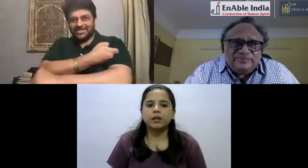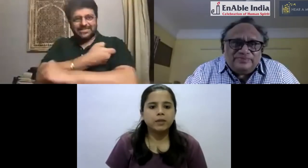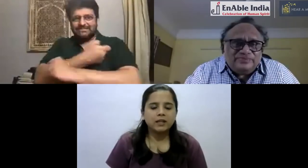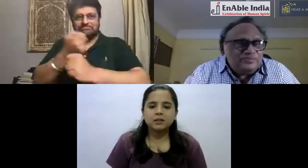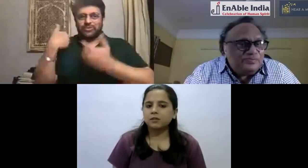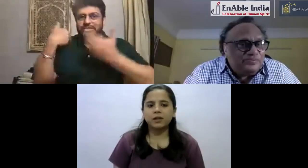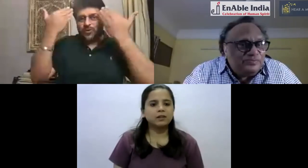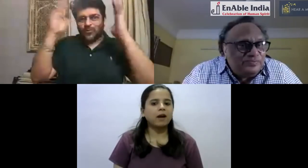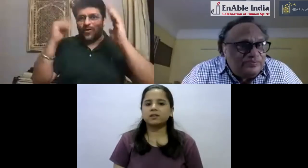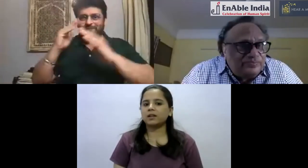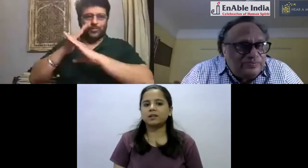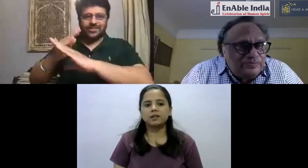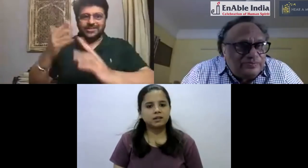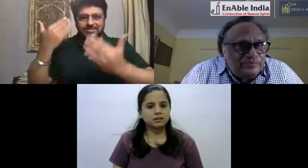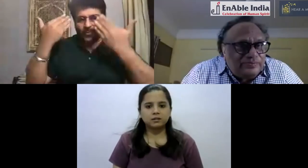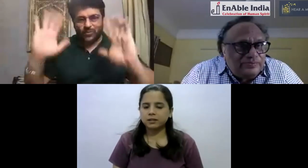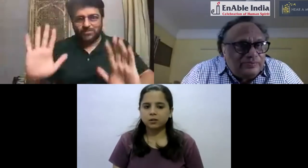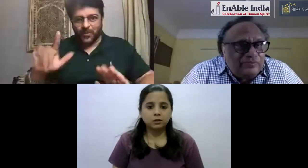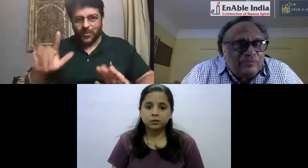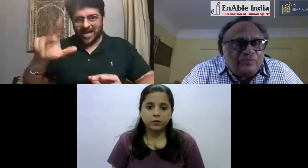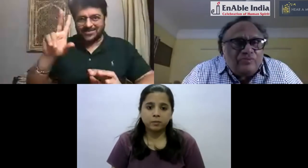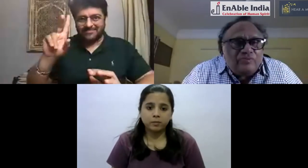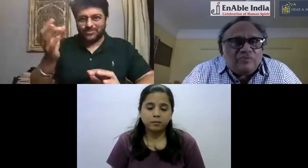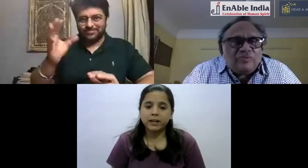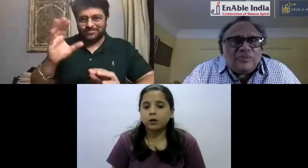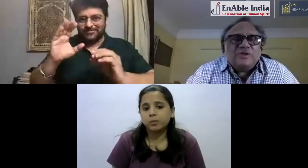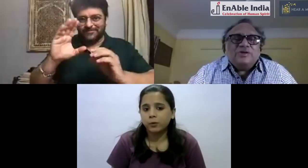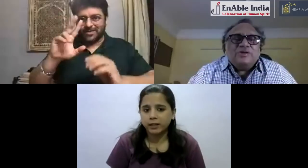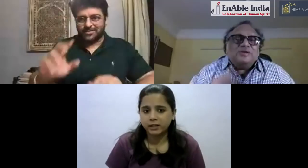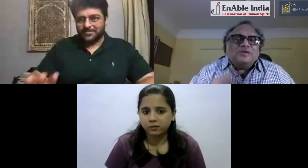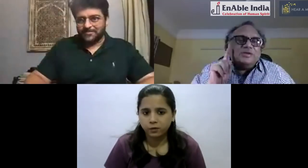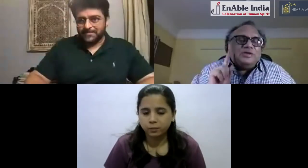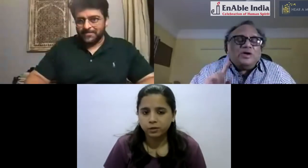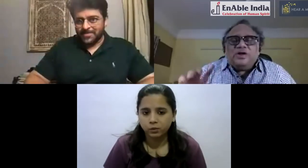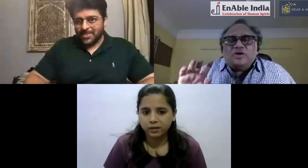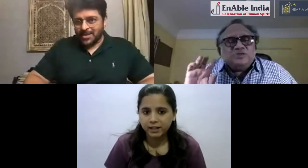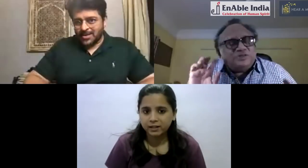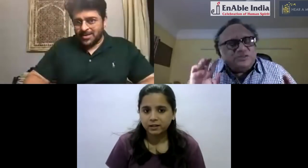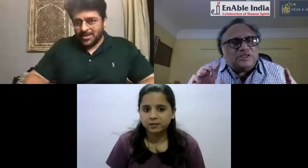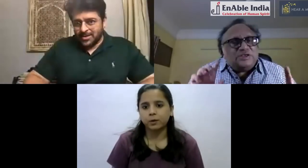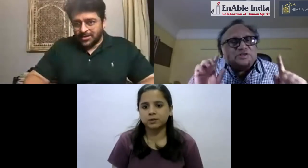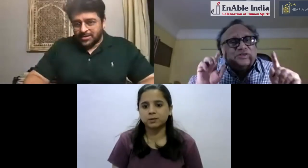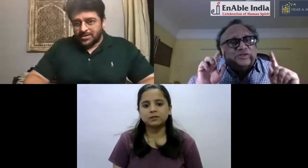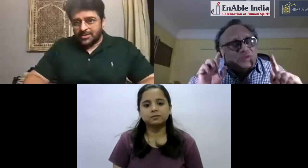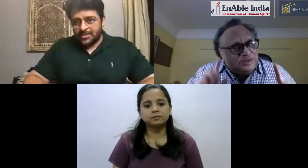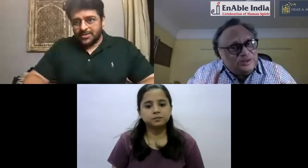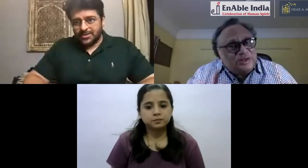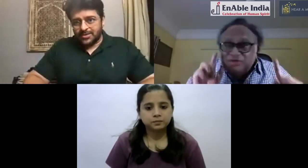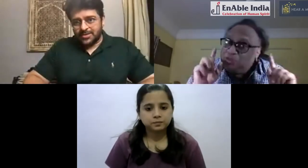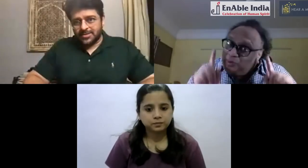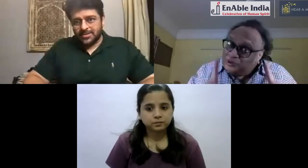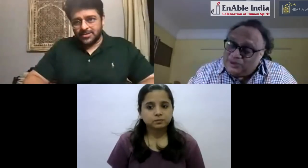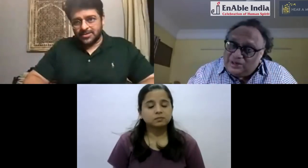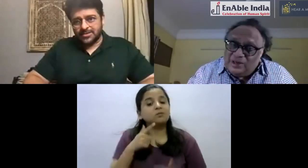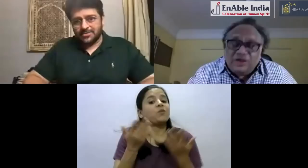So it means if we get vaccinated, that's also we might not be protected from the COVID, right? Is it possible? It